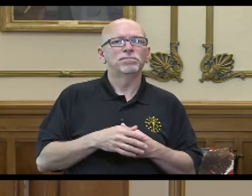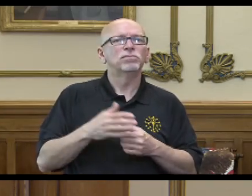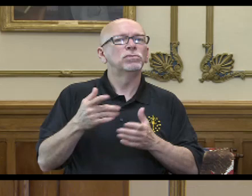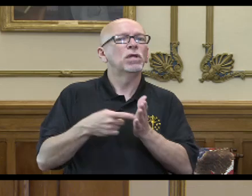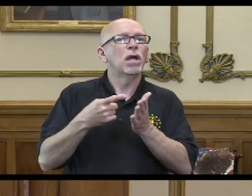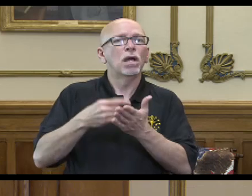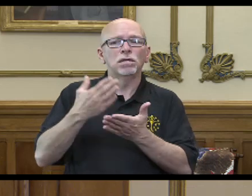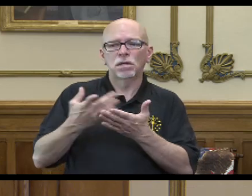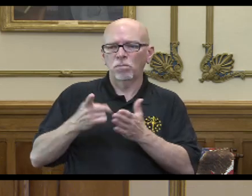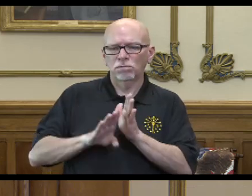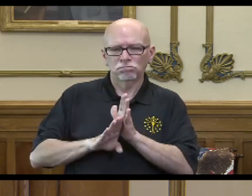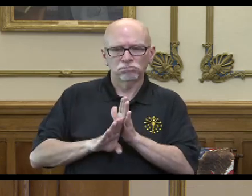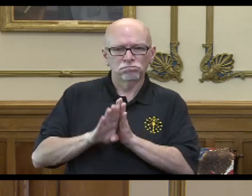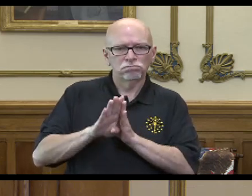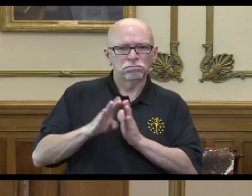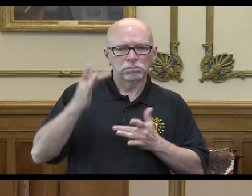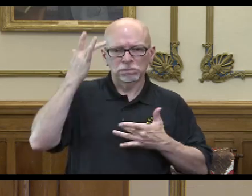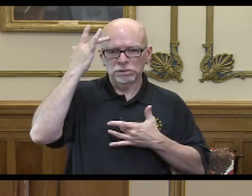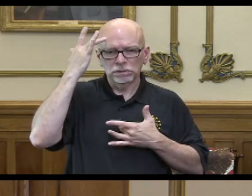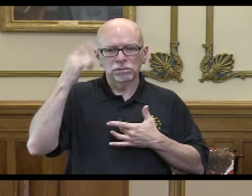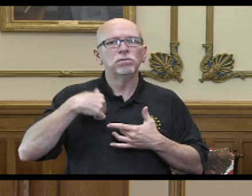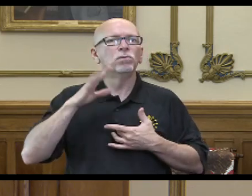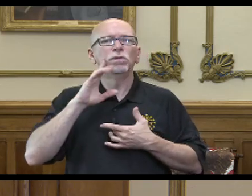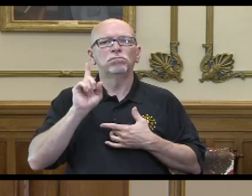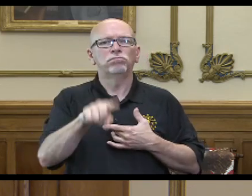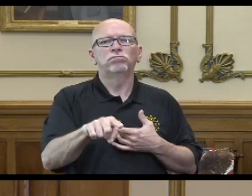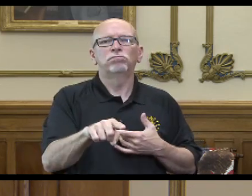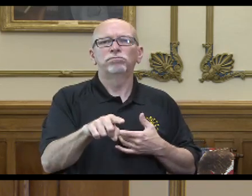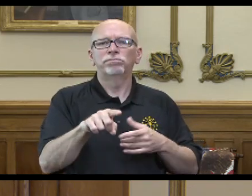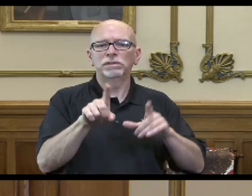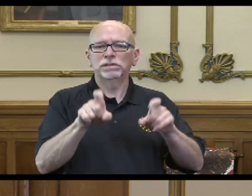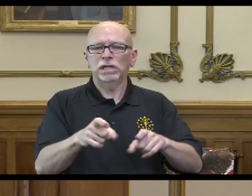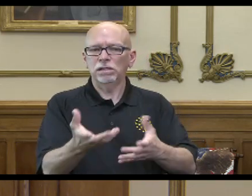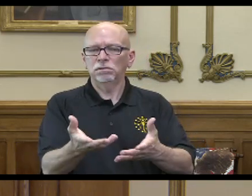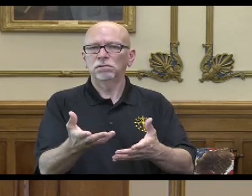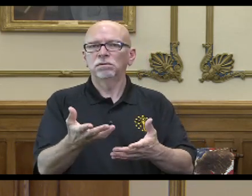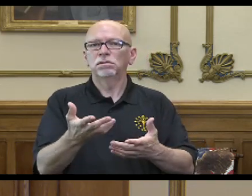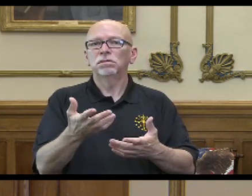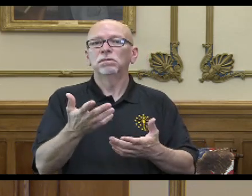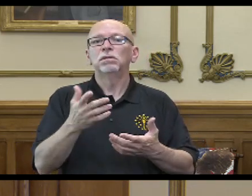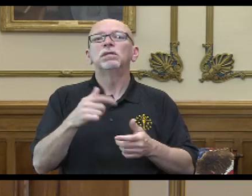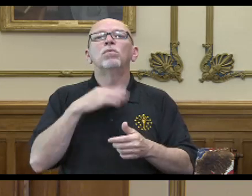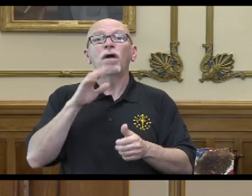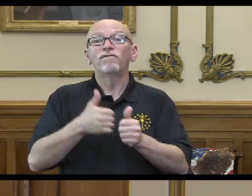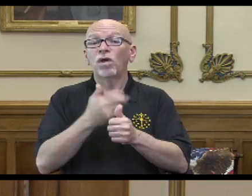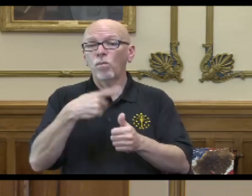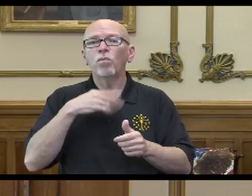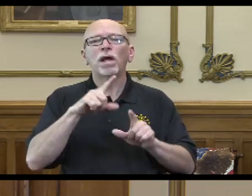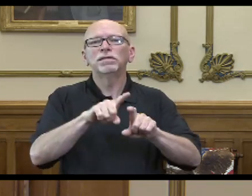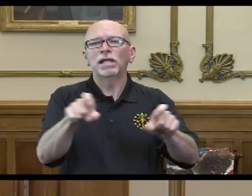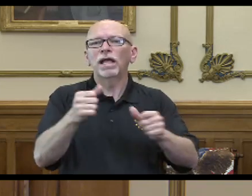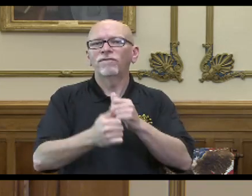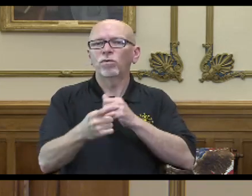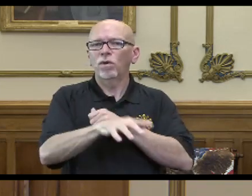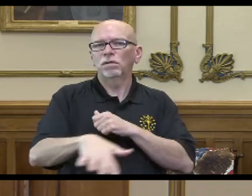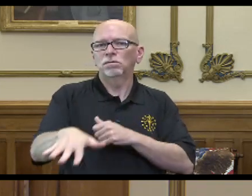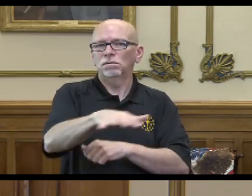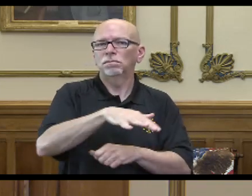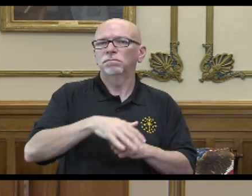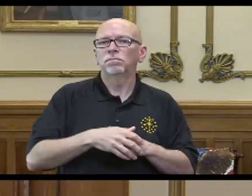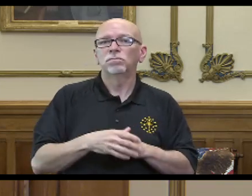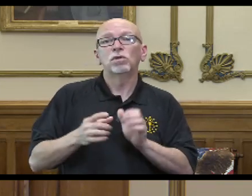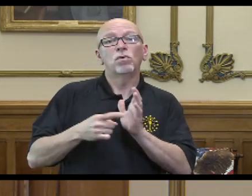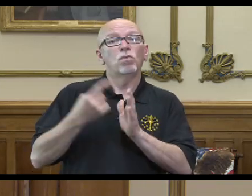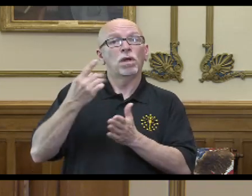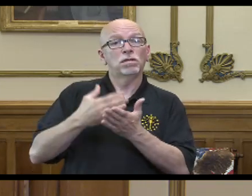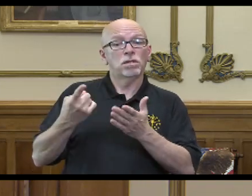develop symptoms, we would help go facilitate that test and then follow up by testing everyone in that facility. Once somebody